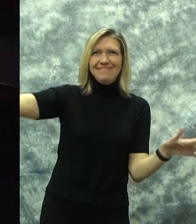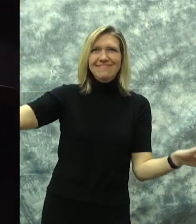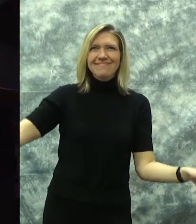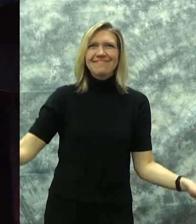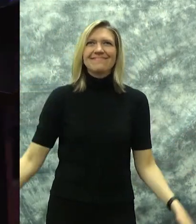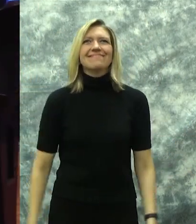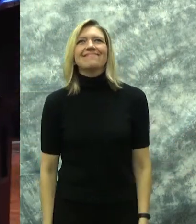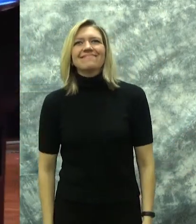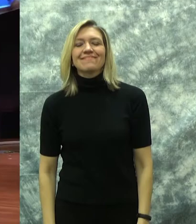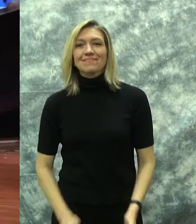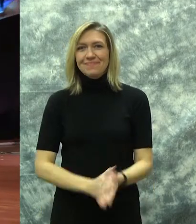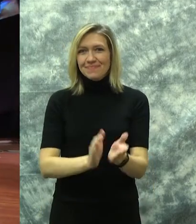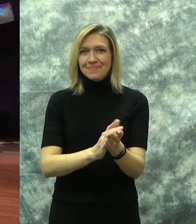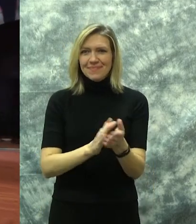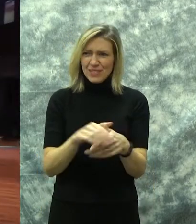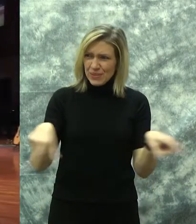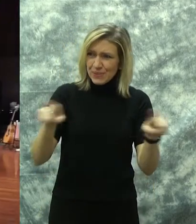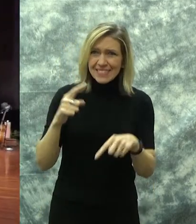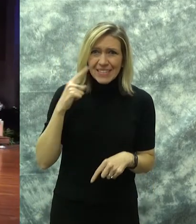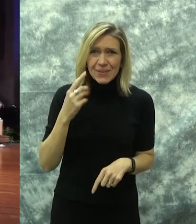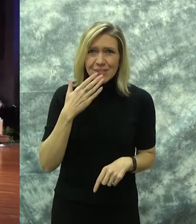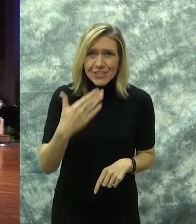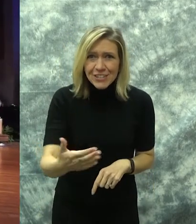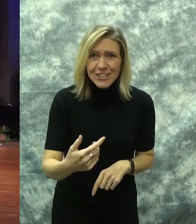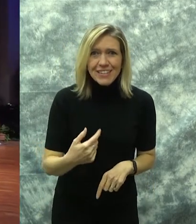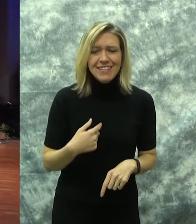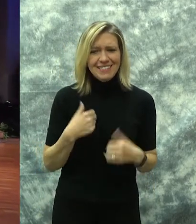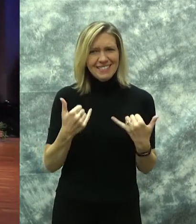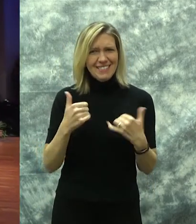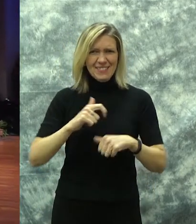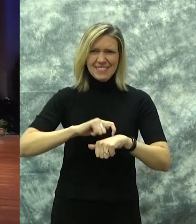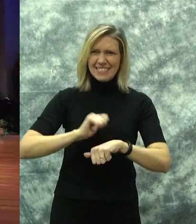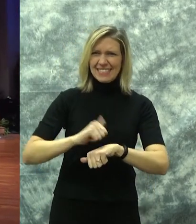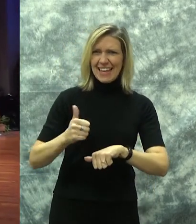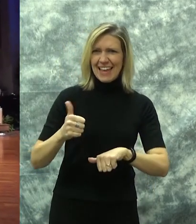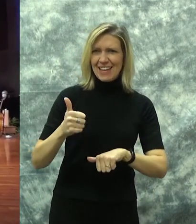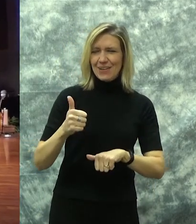shine. Ooh, you guys sound good right here at 10 o'clock.